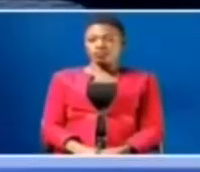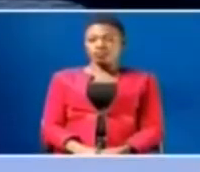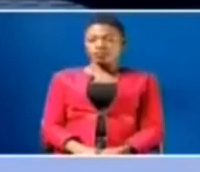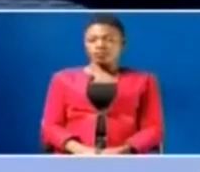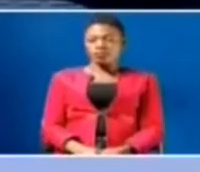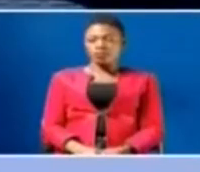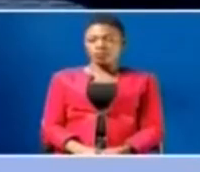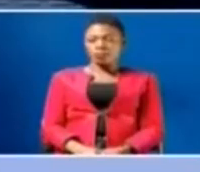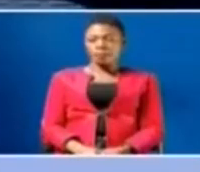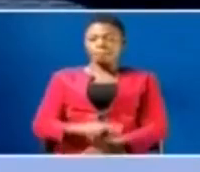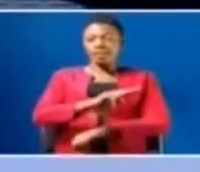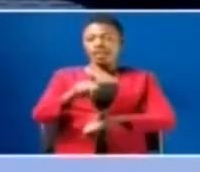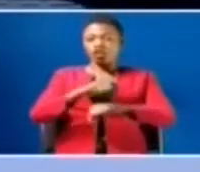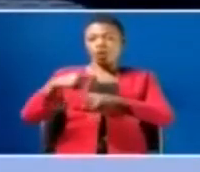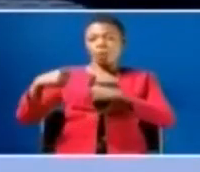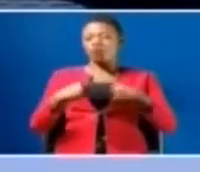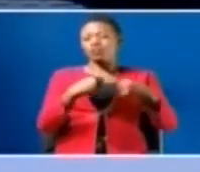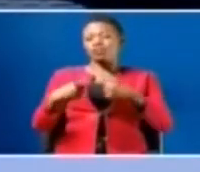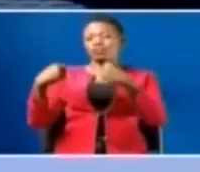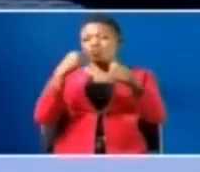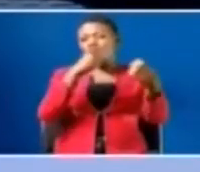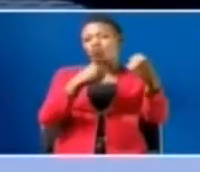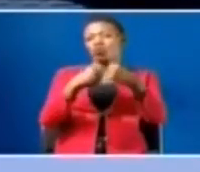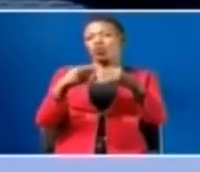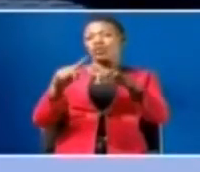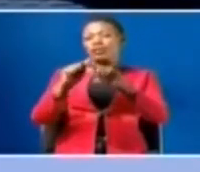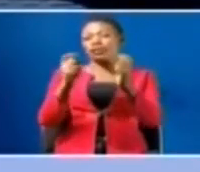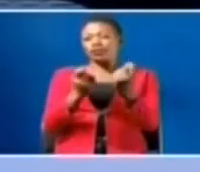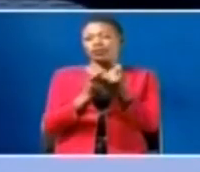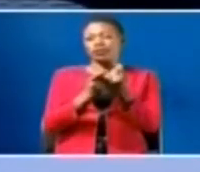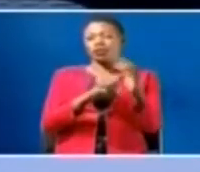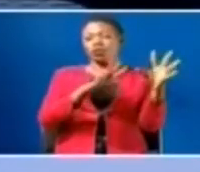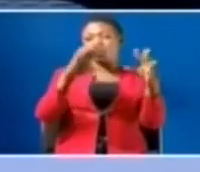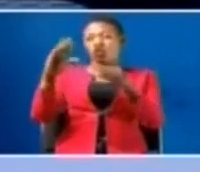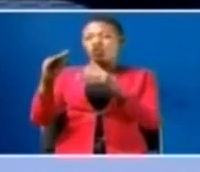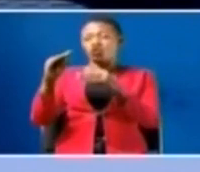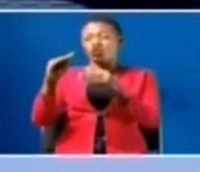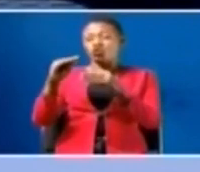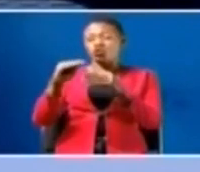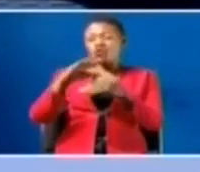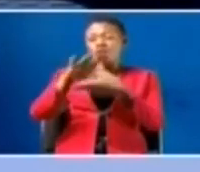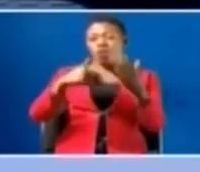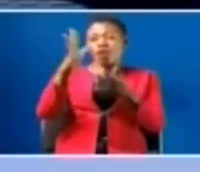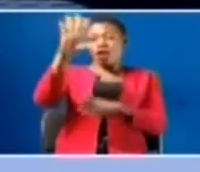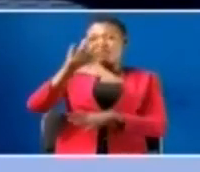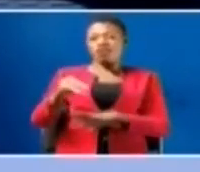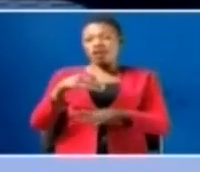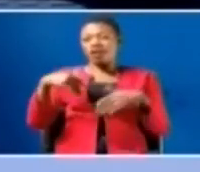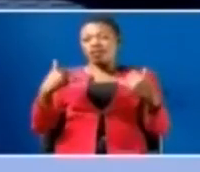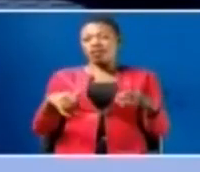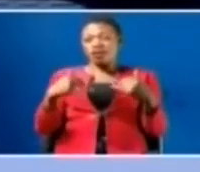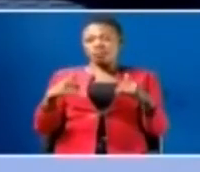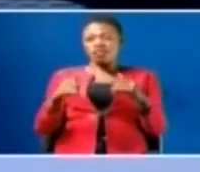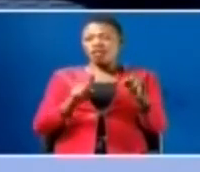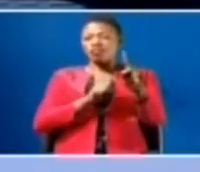Moving on, the national boxing team is set for the All Africa Games set to be held in Rabat, Morocco. And as Jeff Moira reports, the